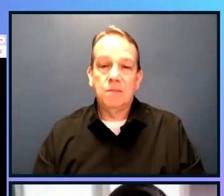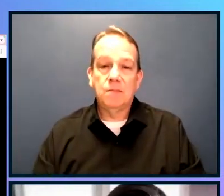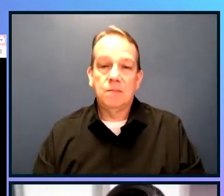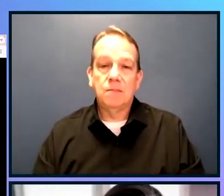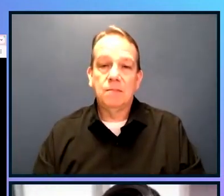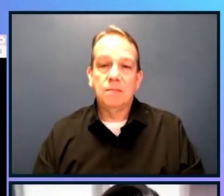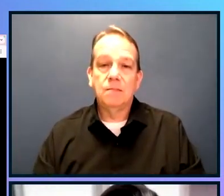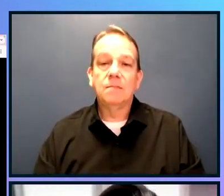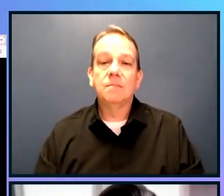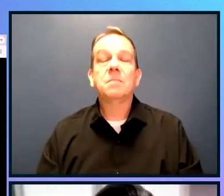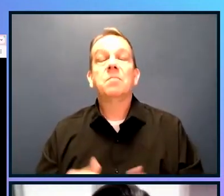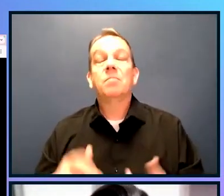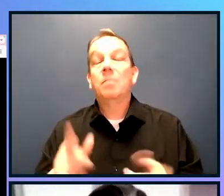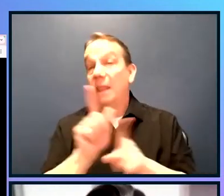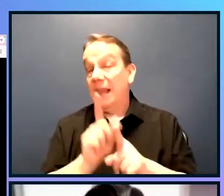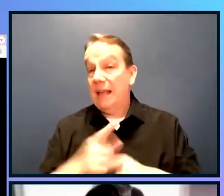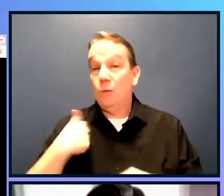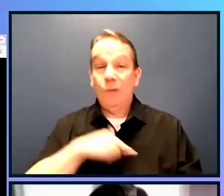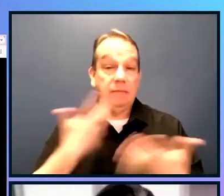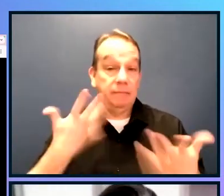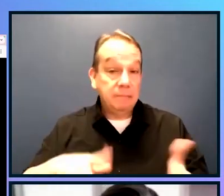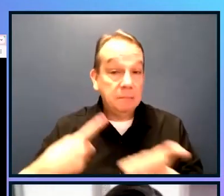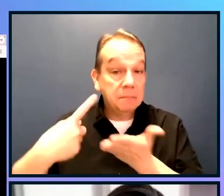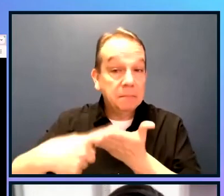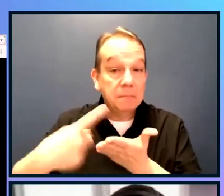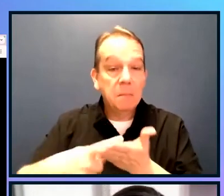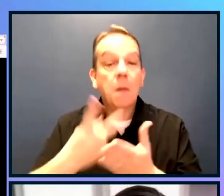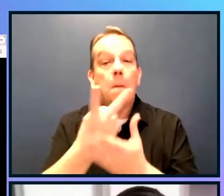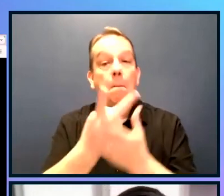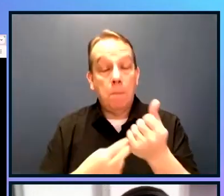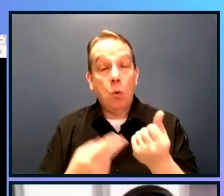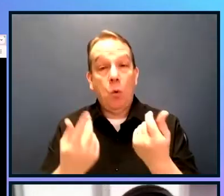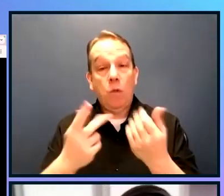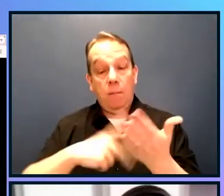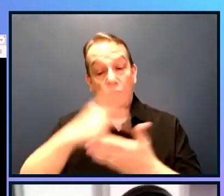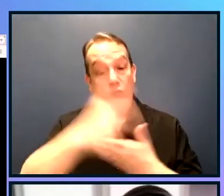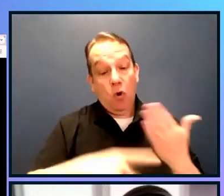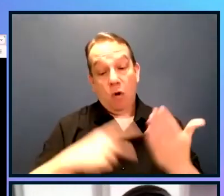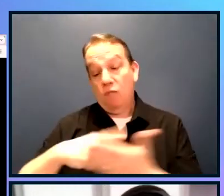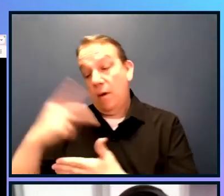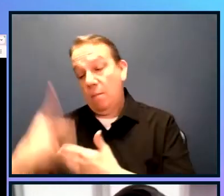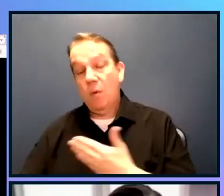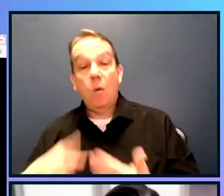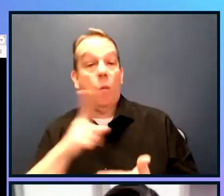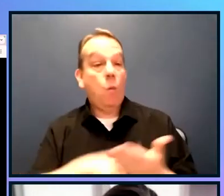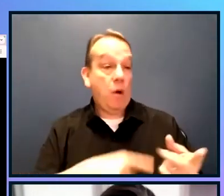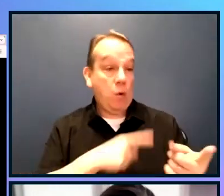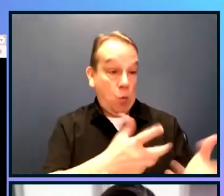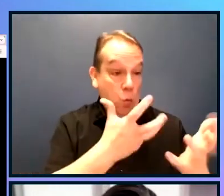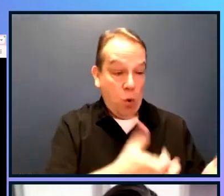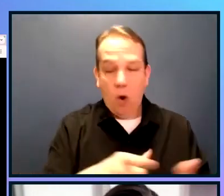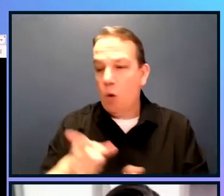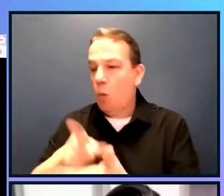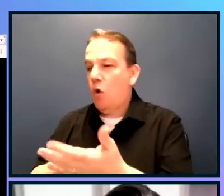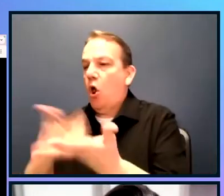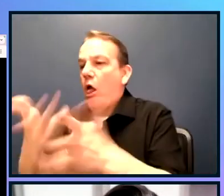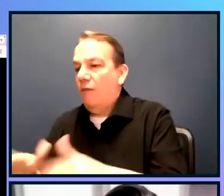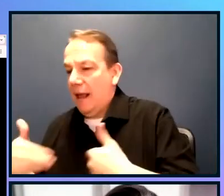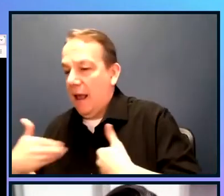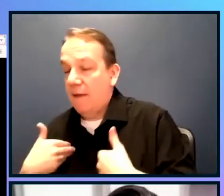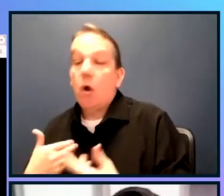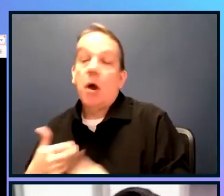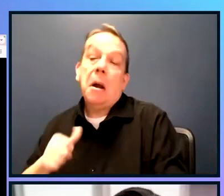As we discussed, what both programs wanted and what the other may have that the other didn't,